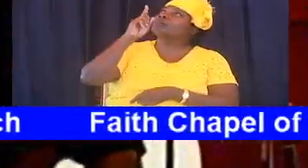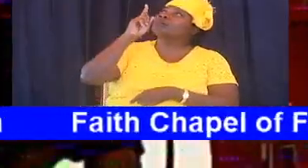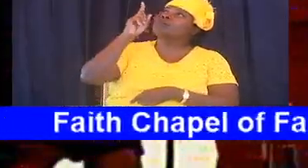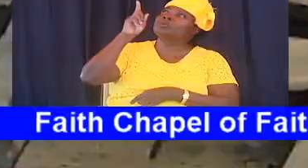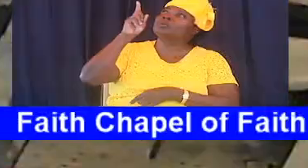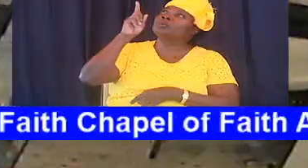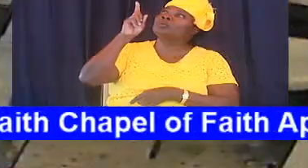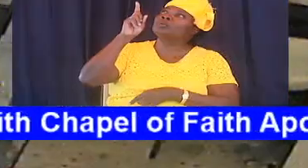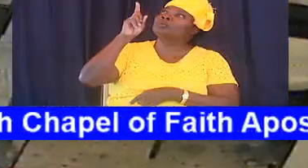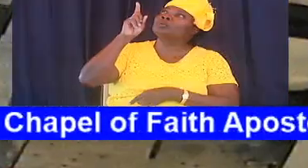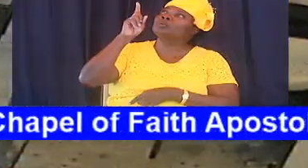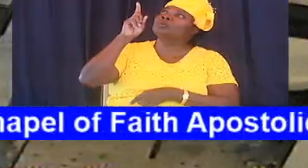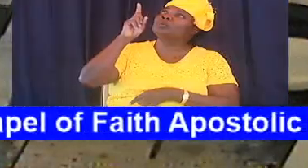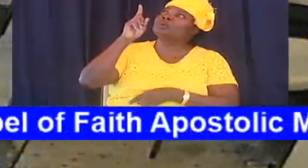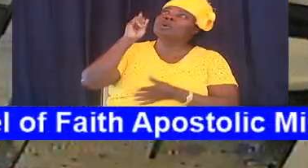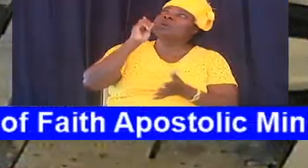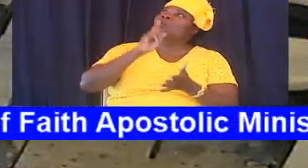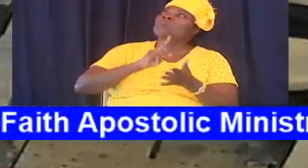from you,